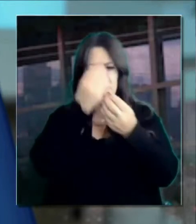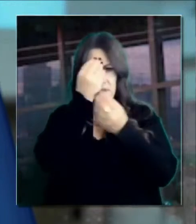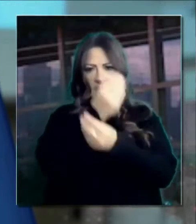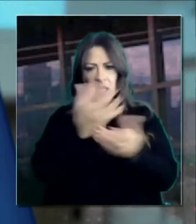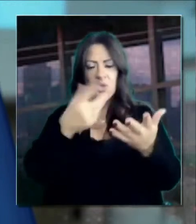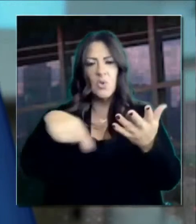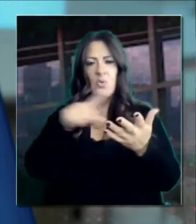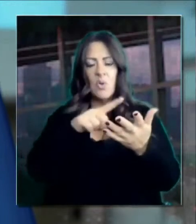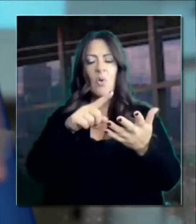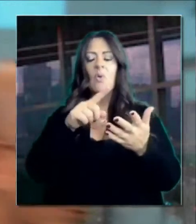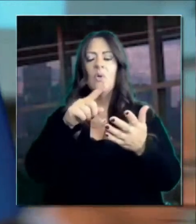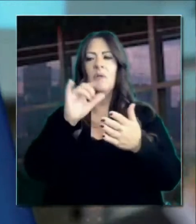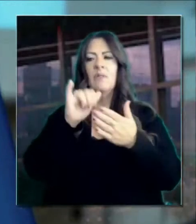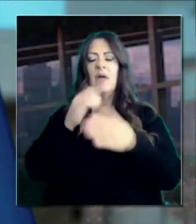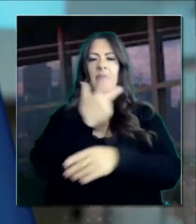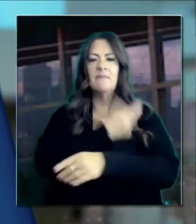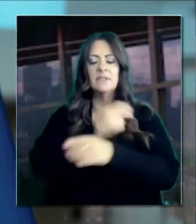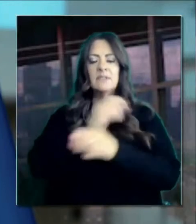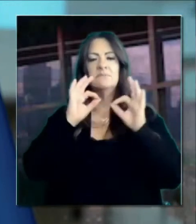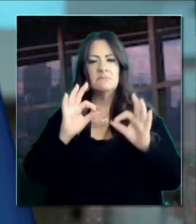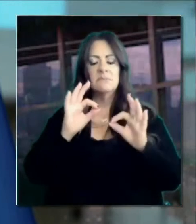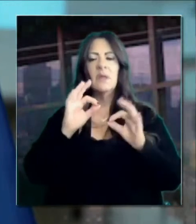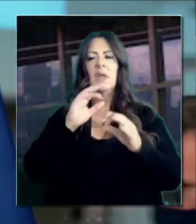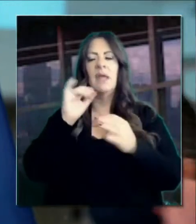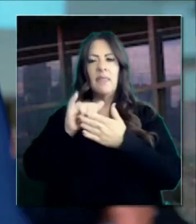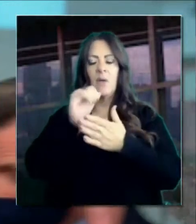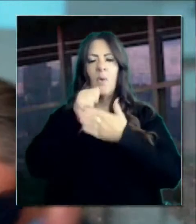on the other side of this pandemic.